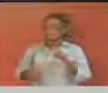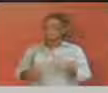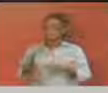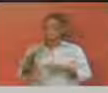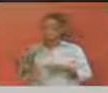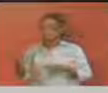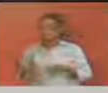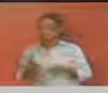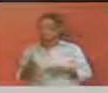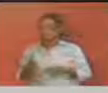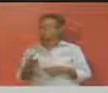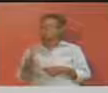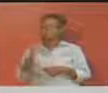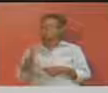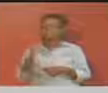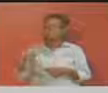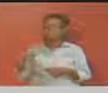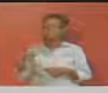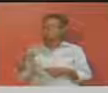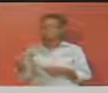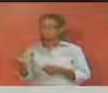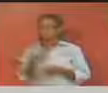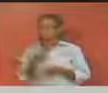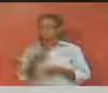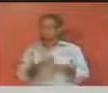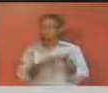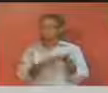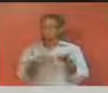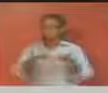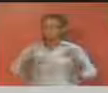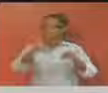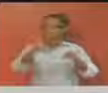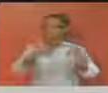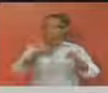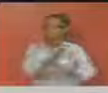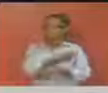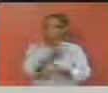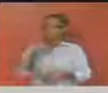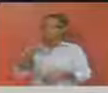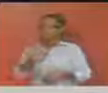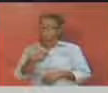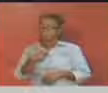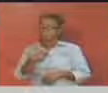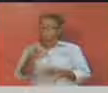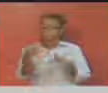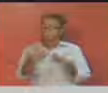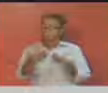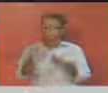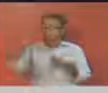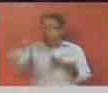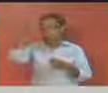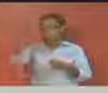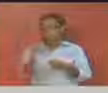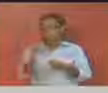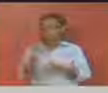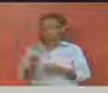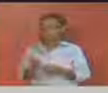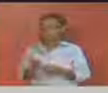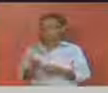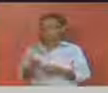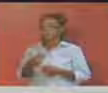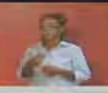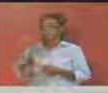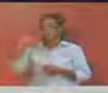local distributor. They are only speaking to governments. The 2 entities that represent